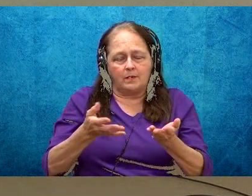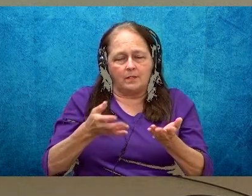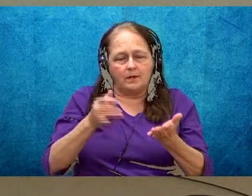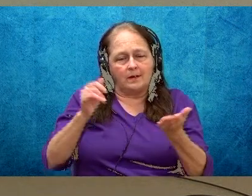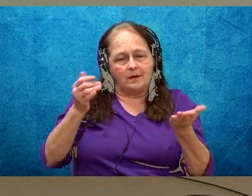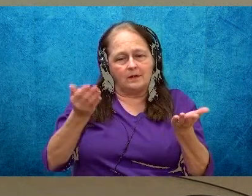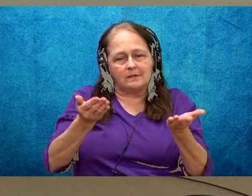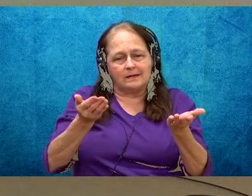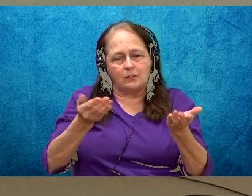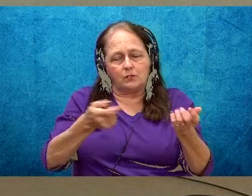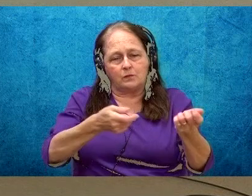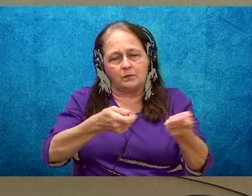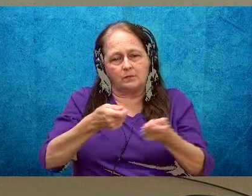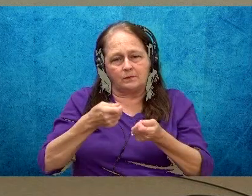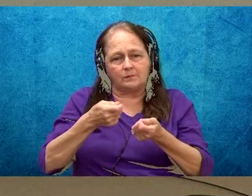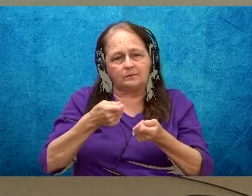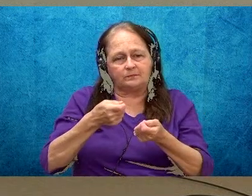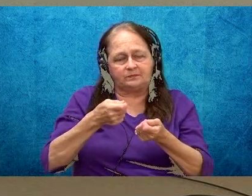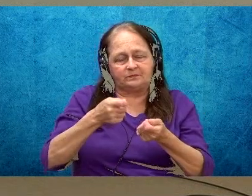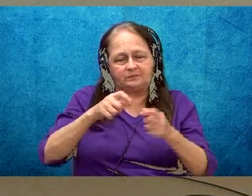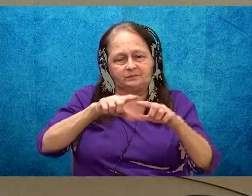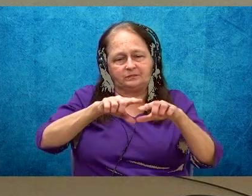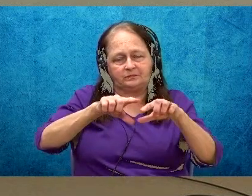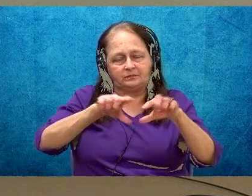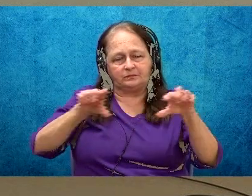right here.